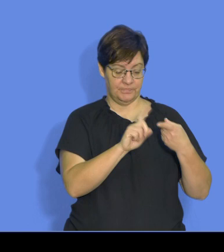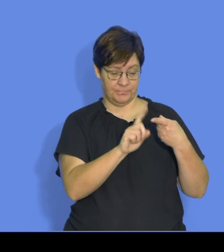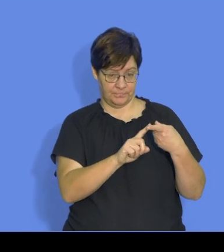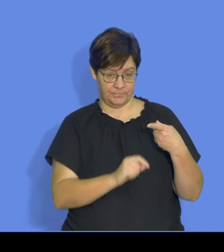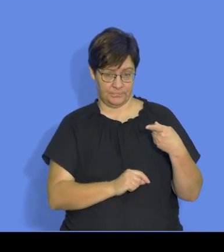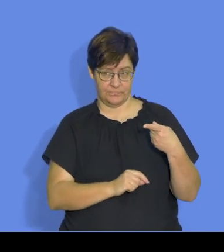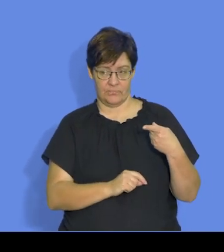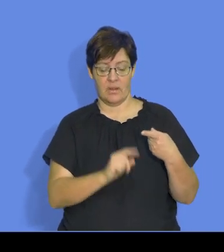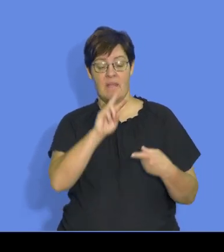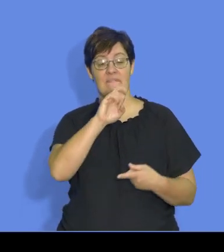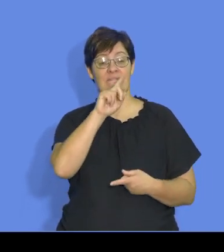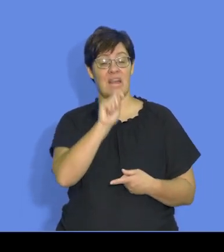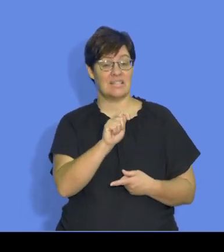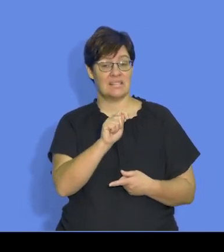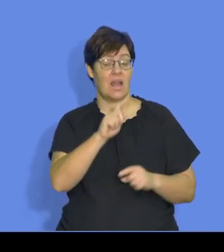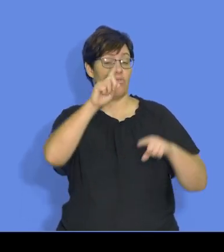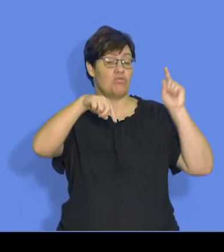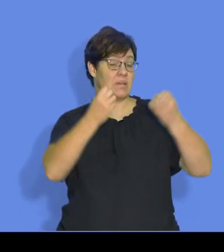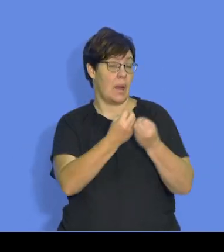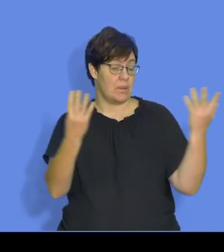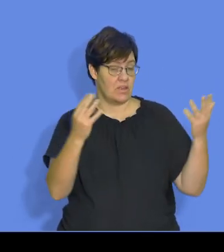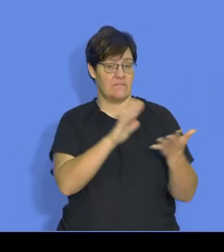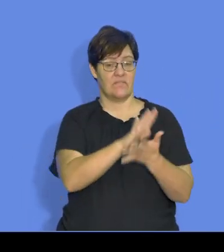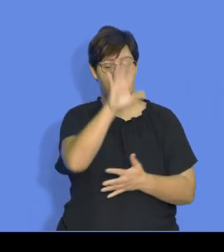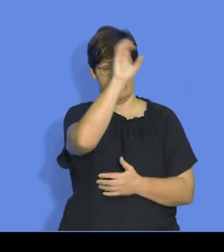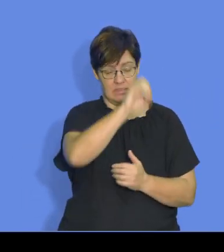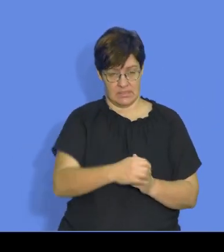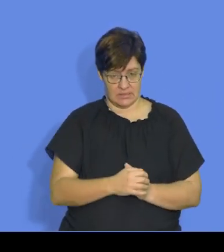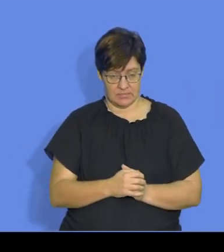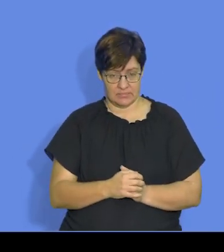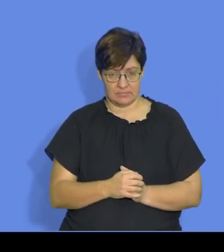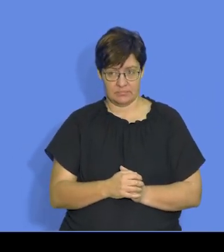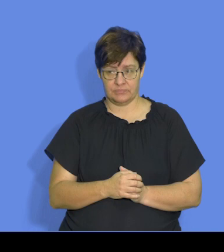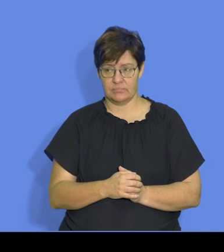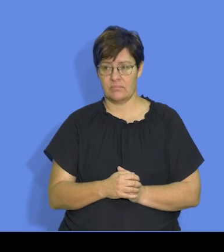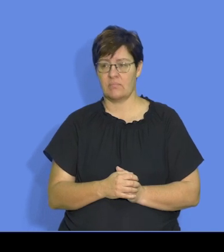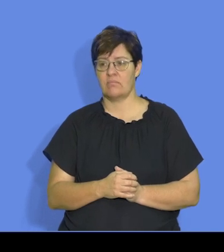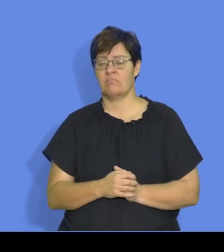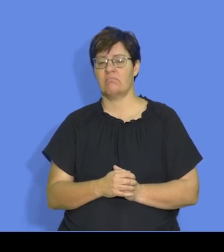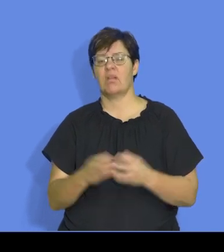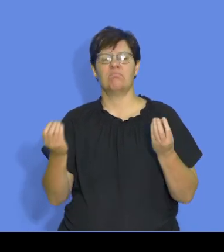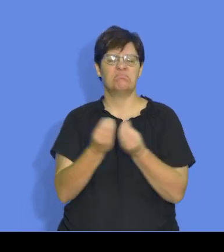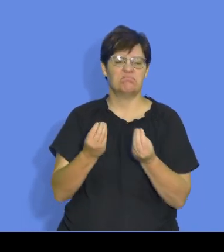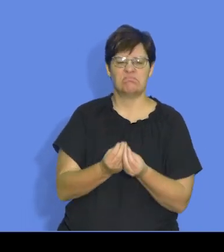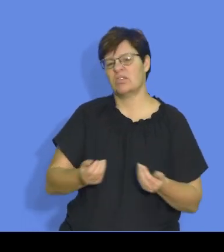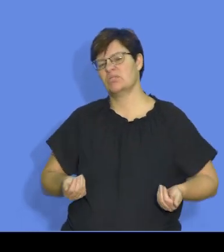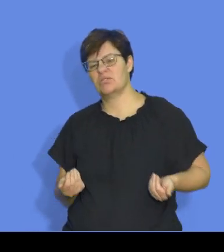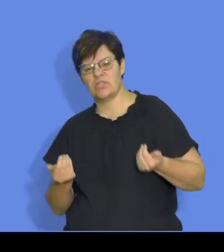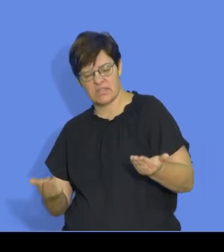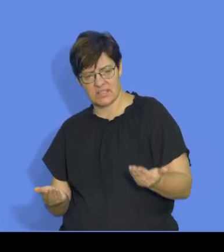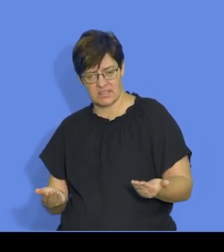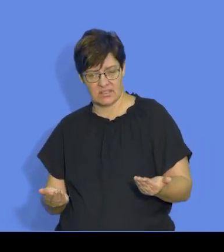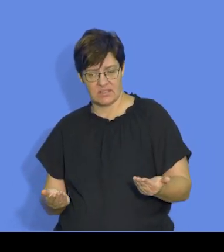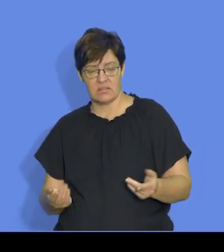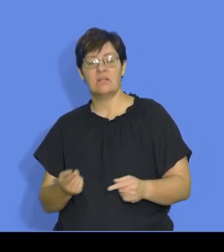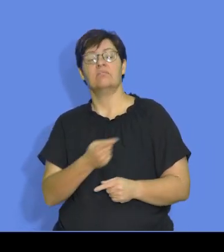recap, our rate is at 15%, right? The goods and services that we have here